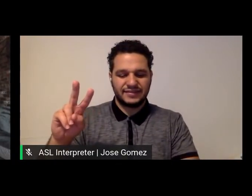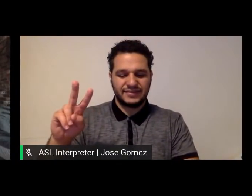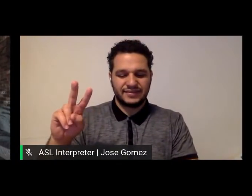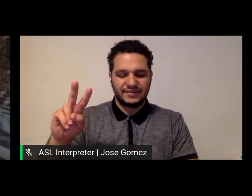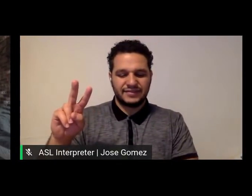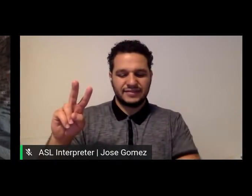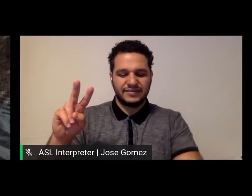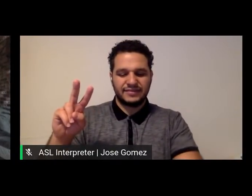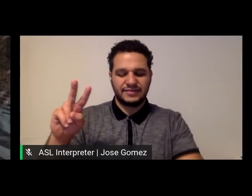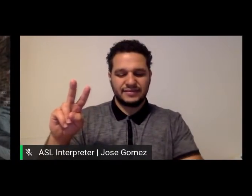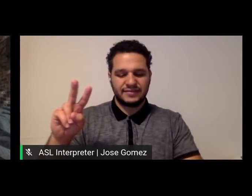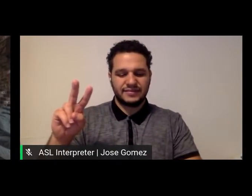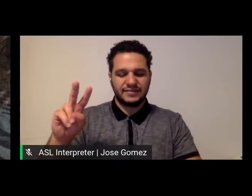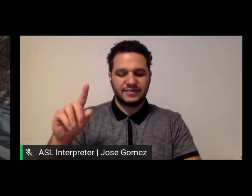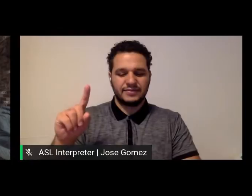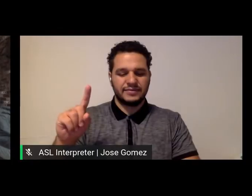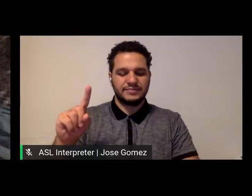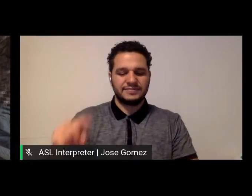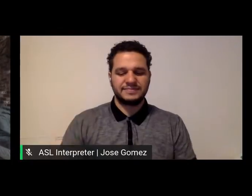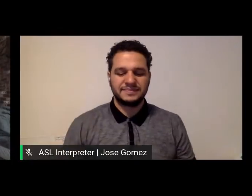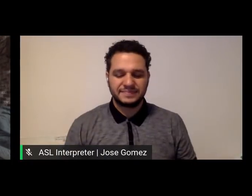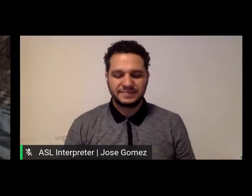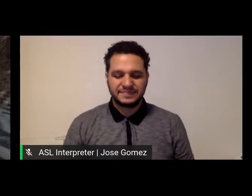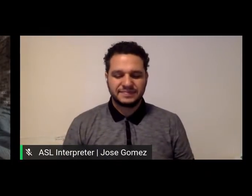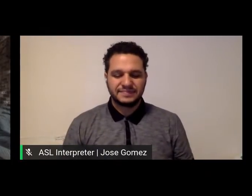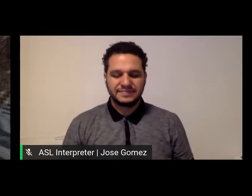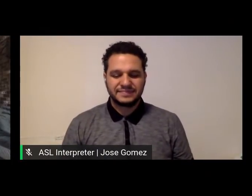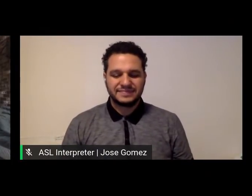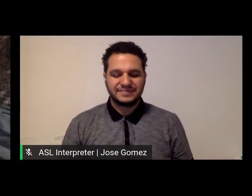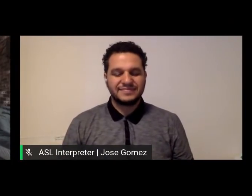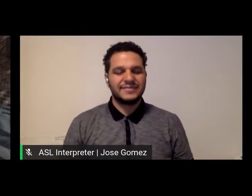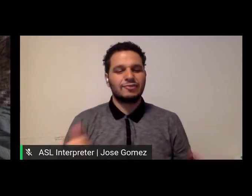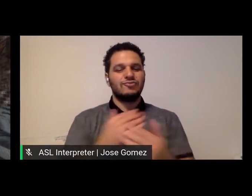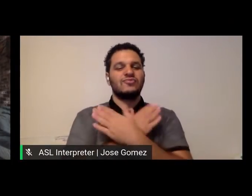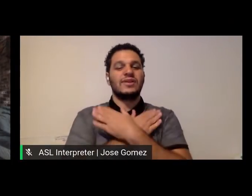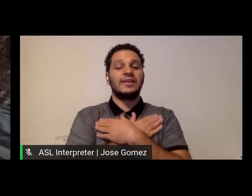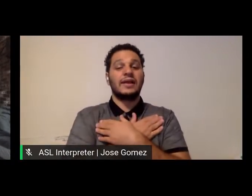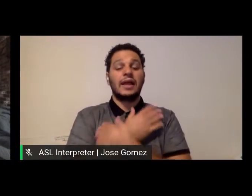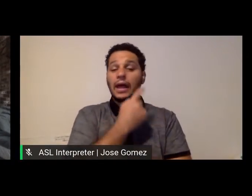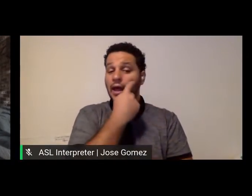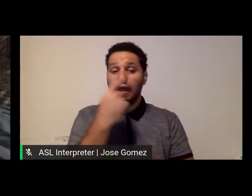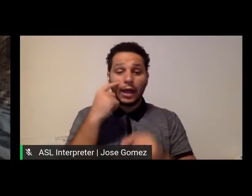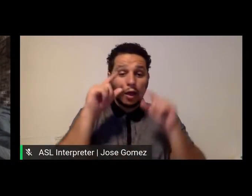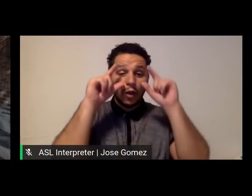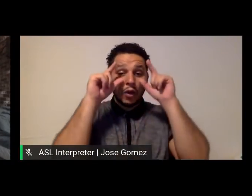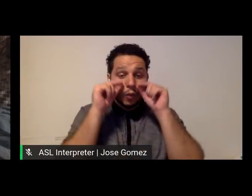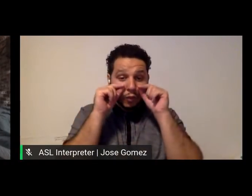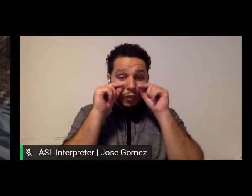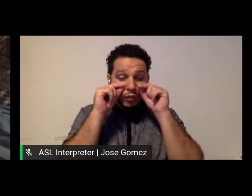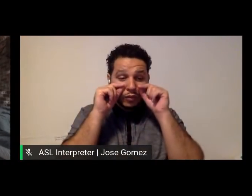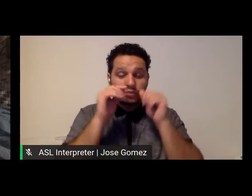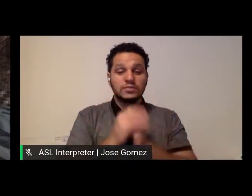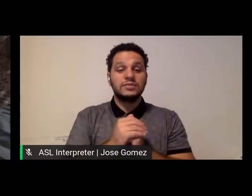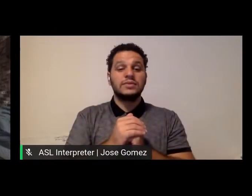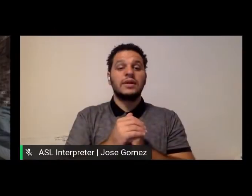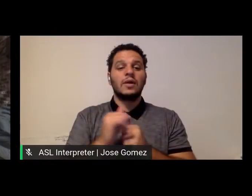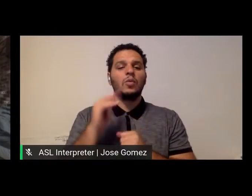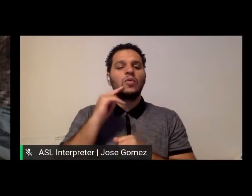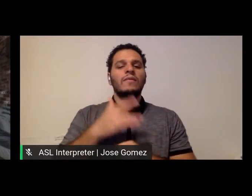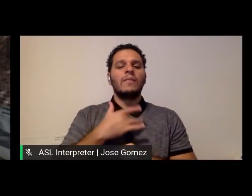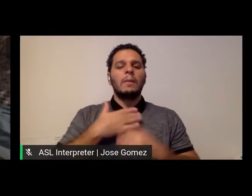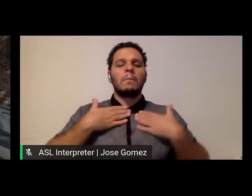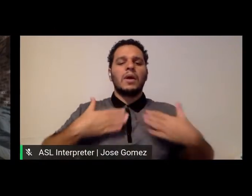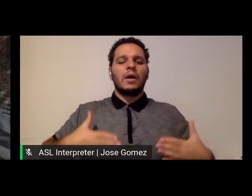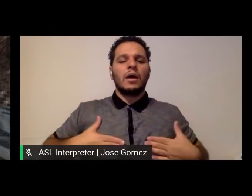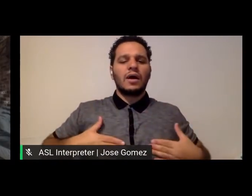3, 2, and 1. And just relax. Now close your eyes and we'll do a quick body scan from the bottom to